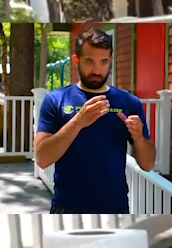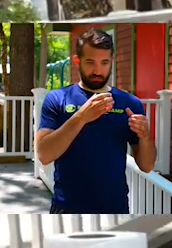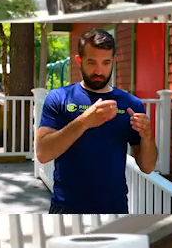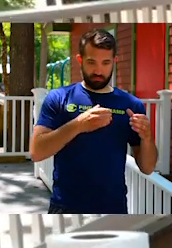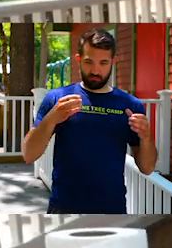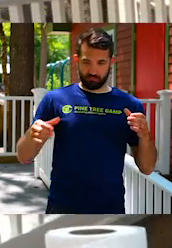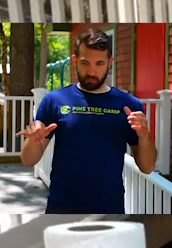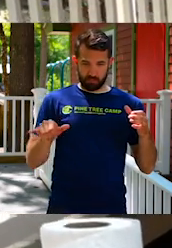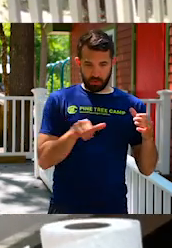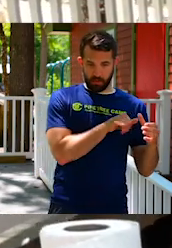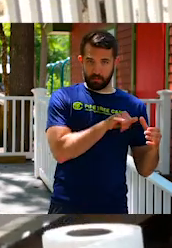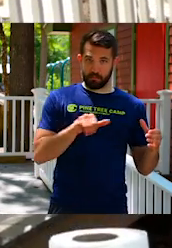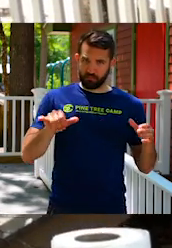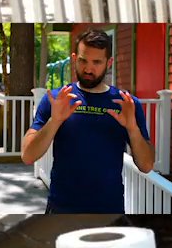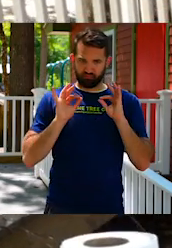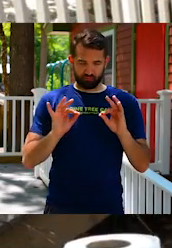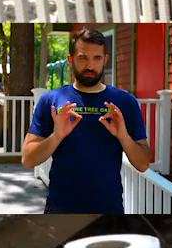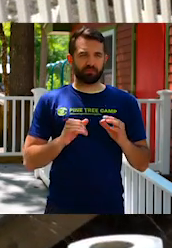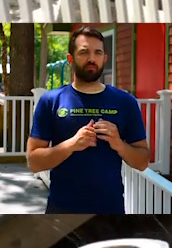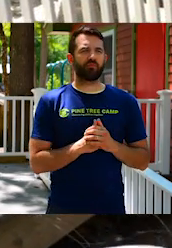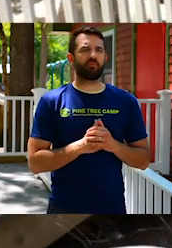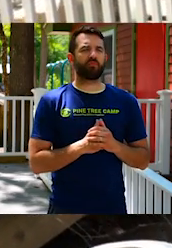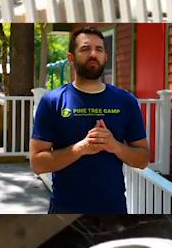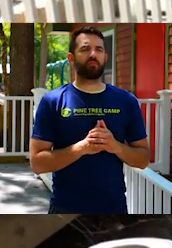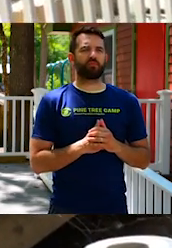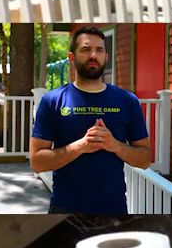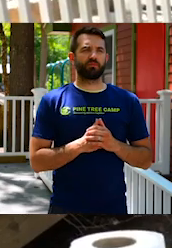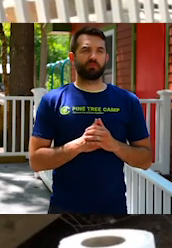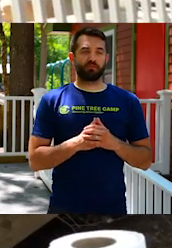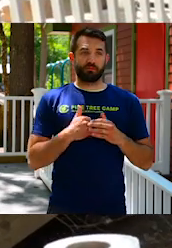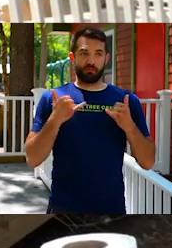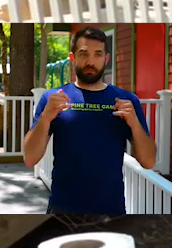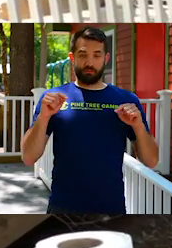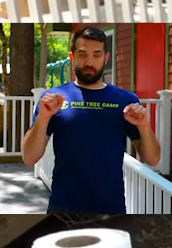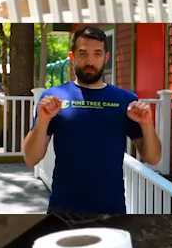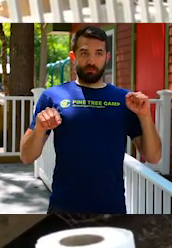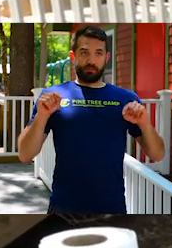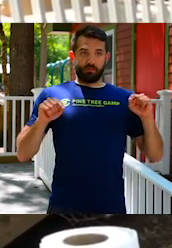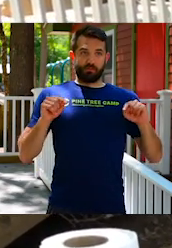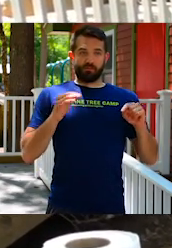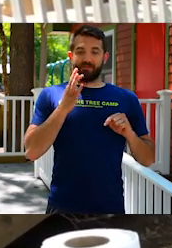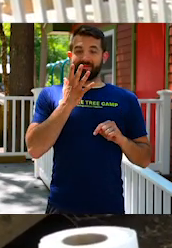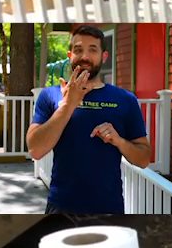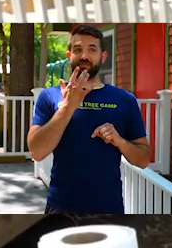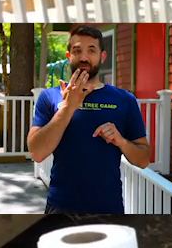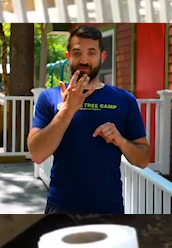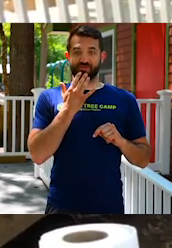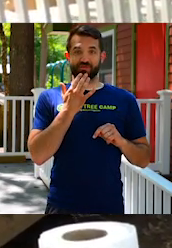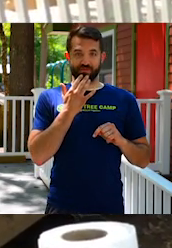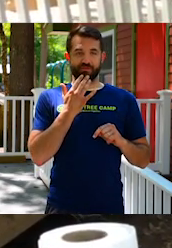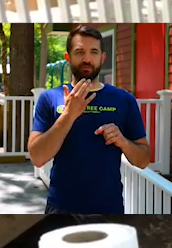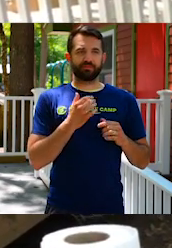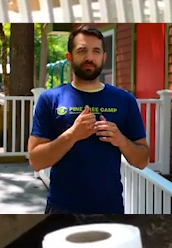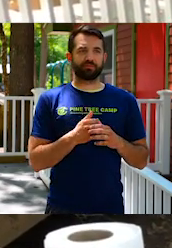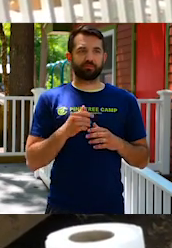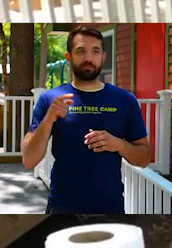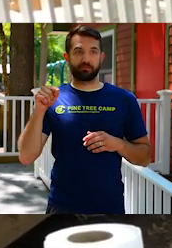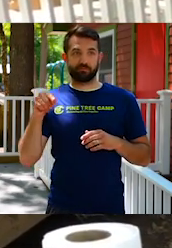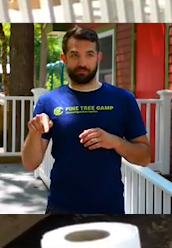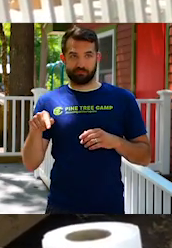The next thing I'm going to do is I'm going to add food coloring to each of the different cups of water, and I'm going to add a different color to each